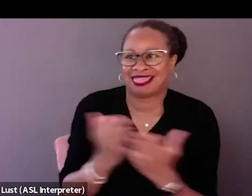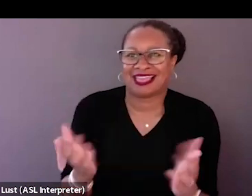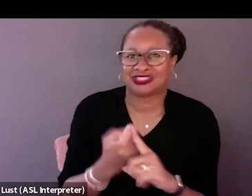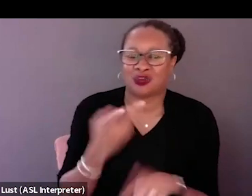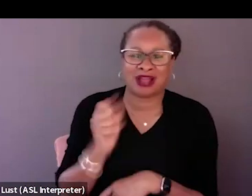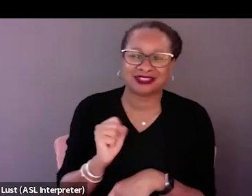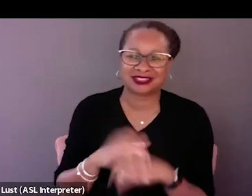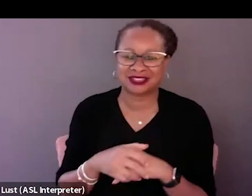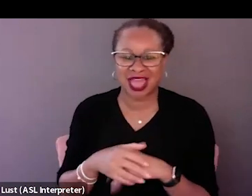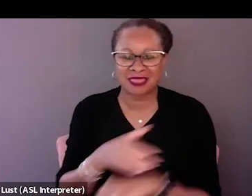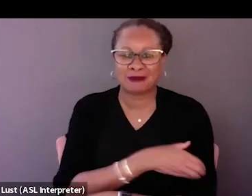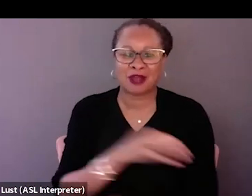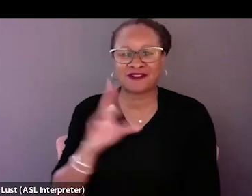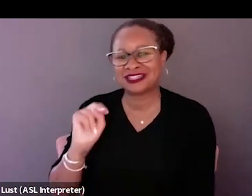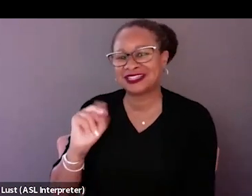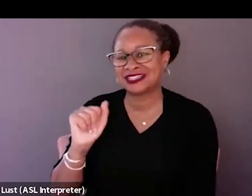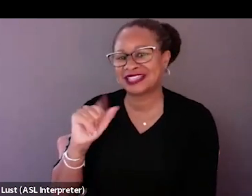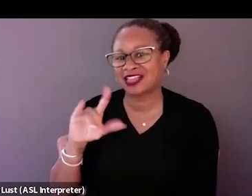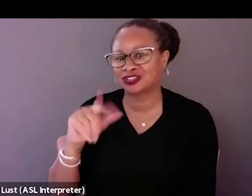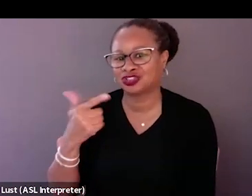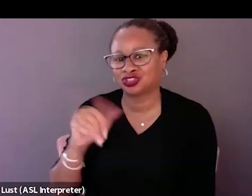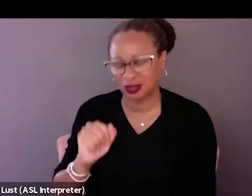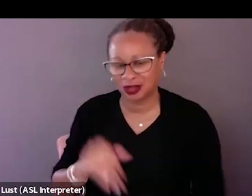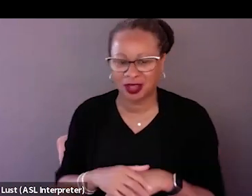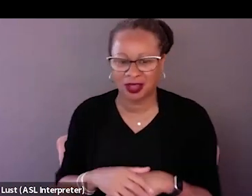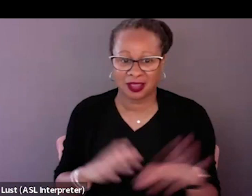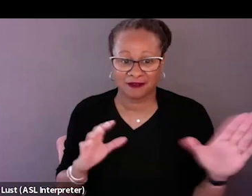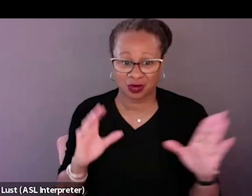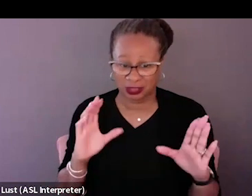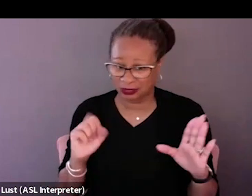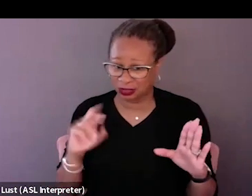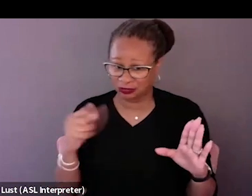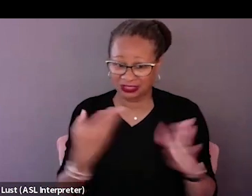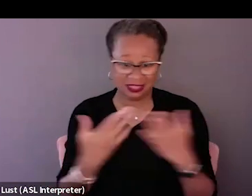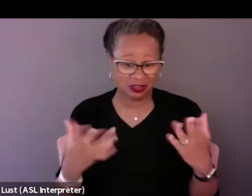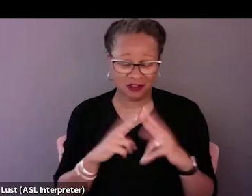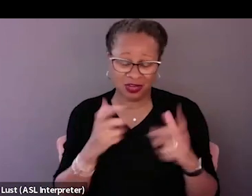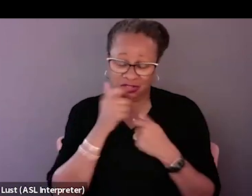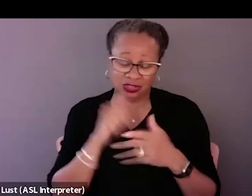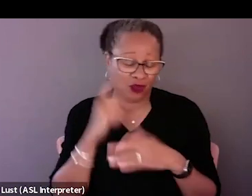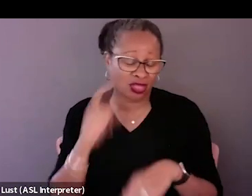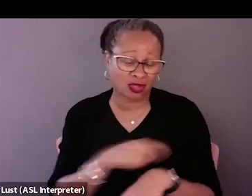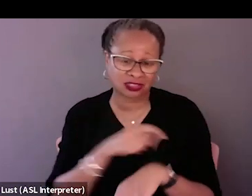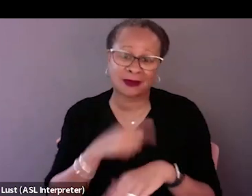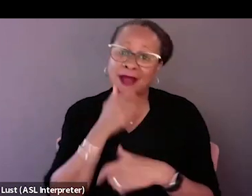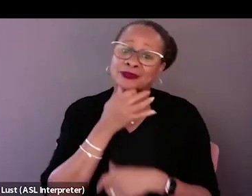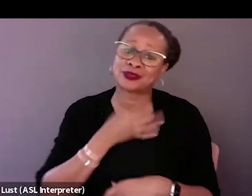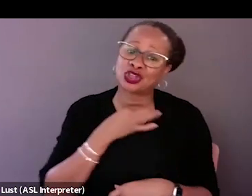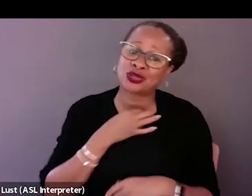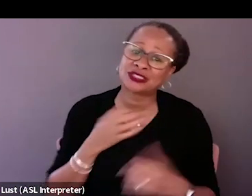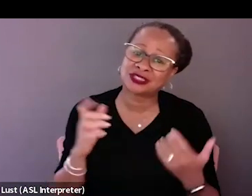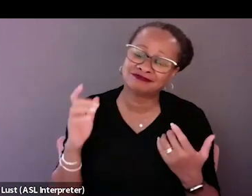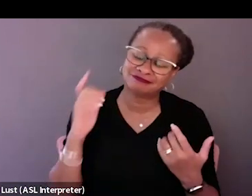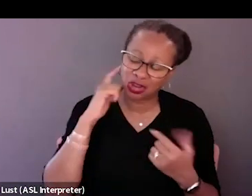I know that this has been a theme for you, Cecilia, you've been very interested in for a long time. And so, yeah, I'm just curious to hear more